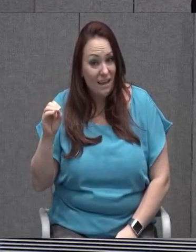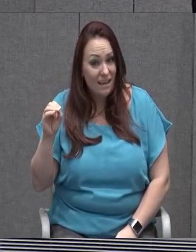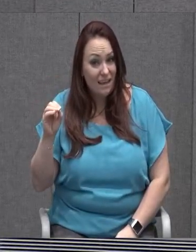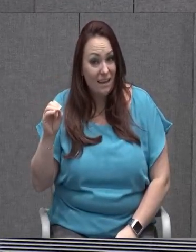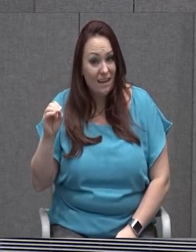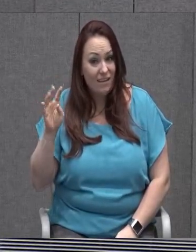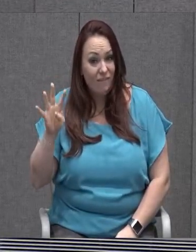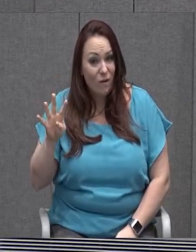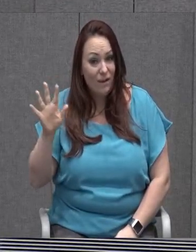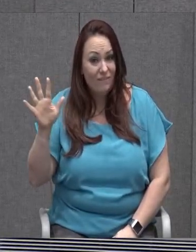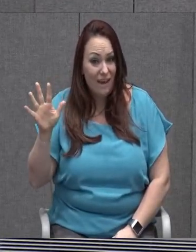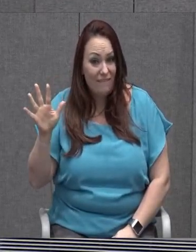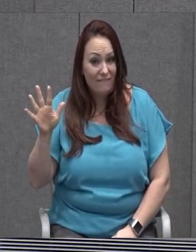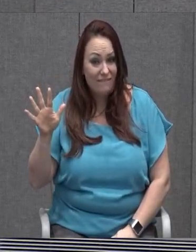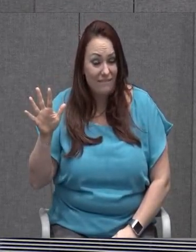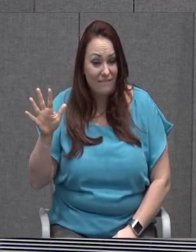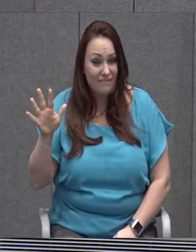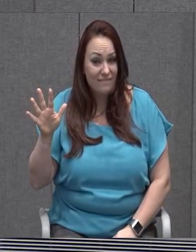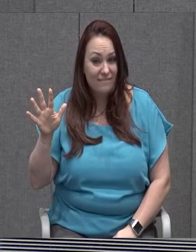45,